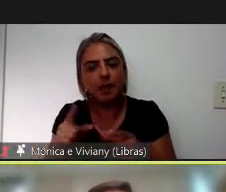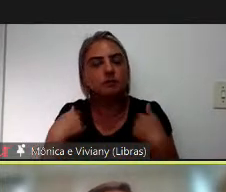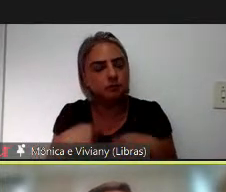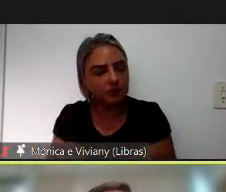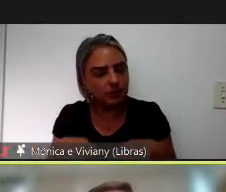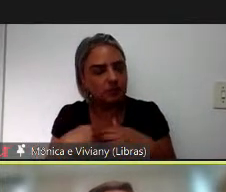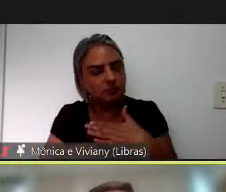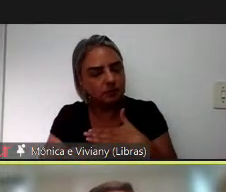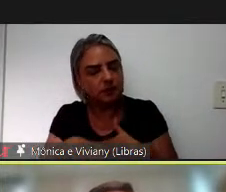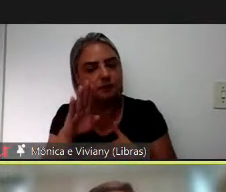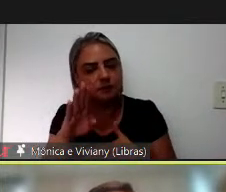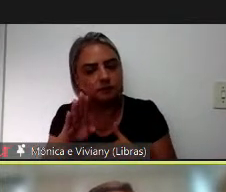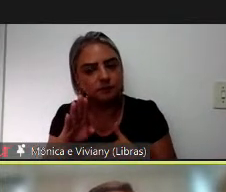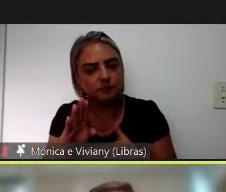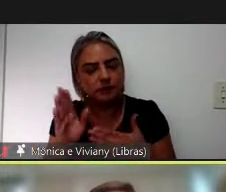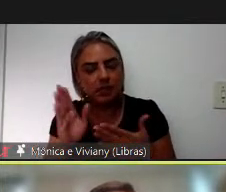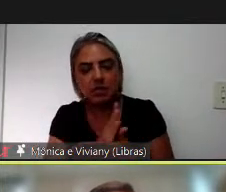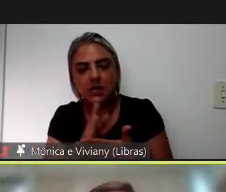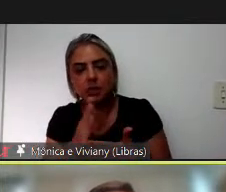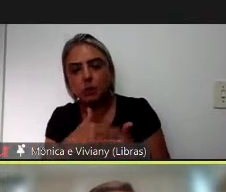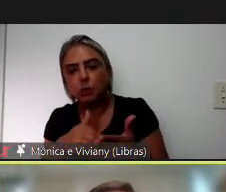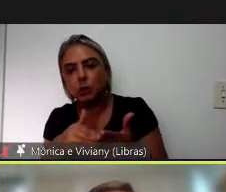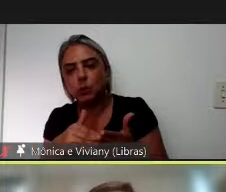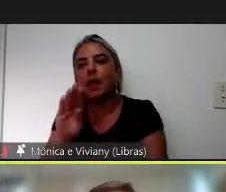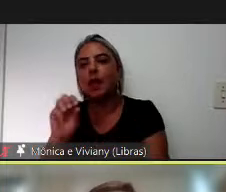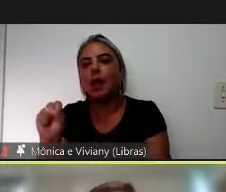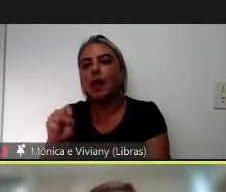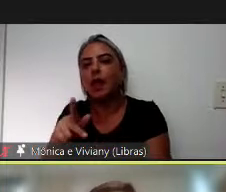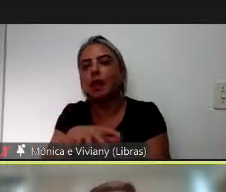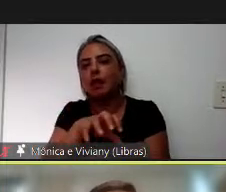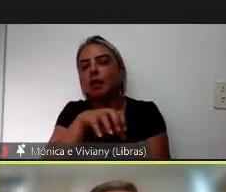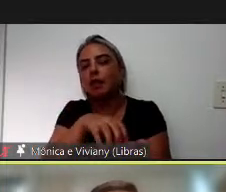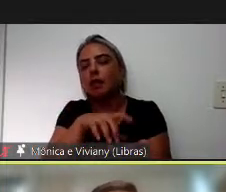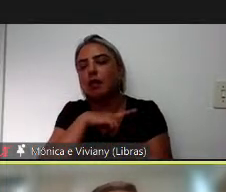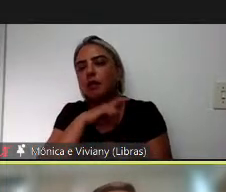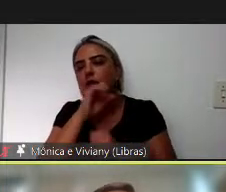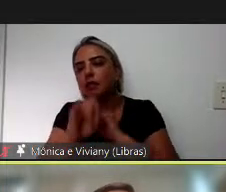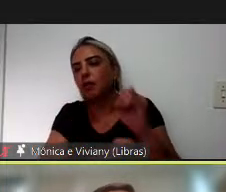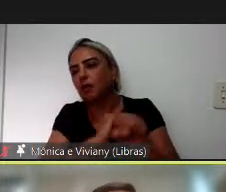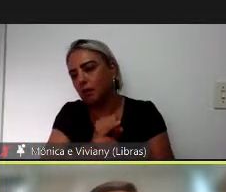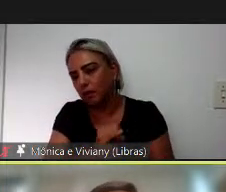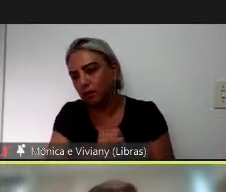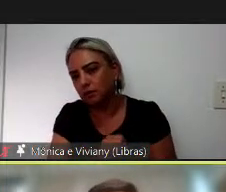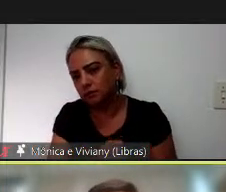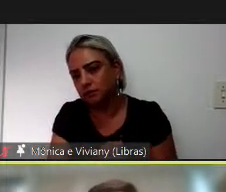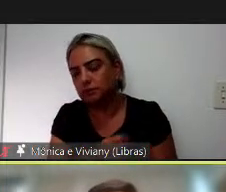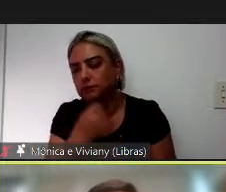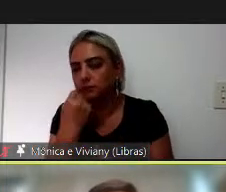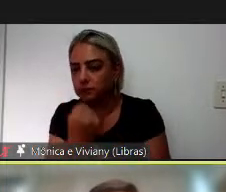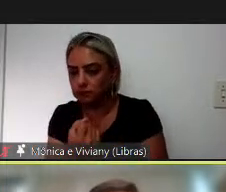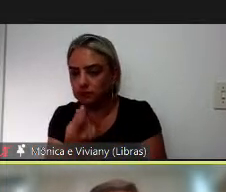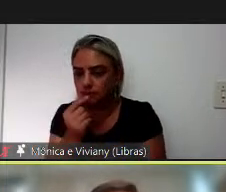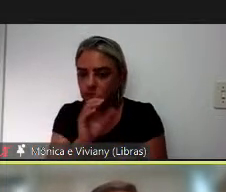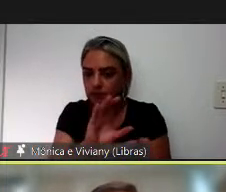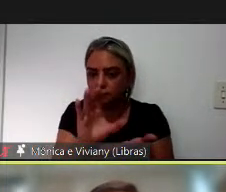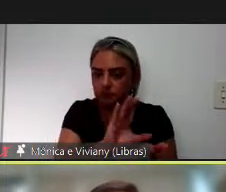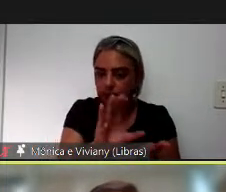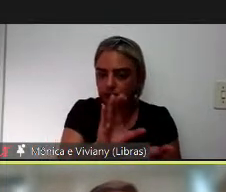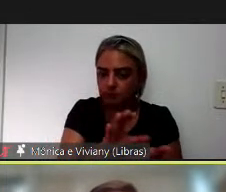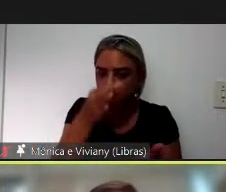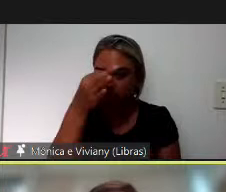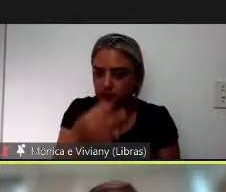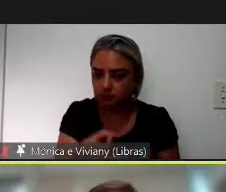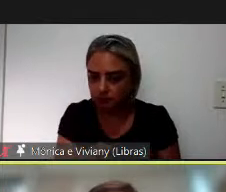technology to help us, the internet. Not all of the basic units of health are informatized.